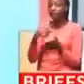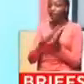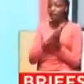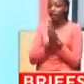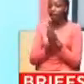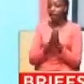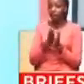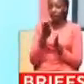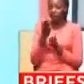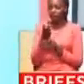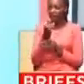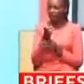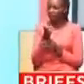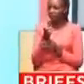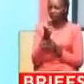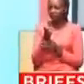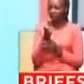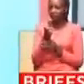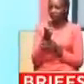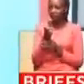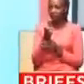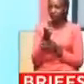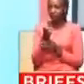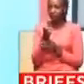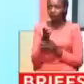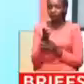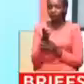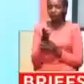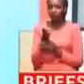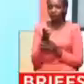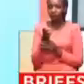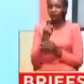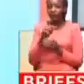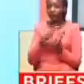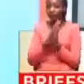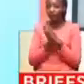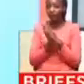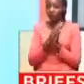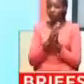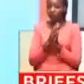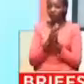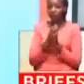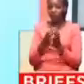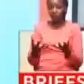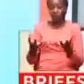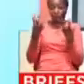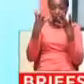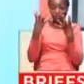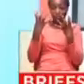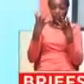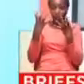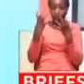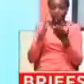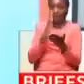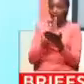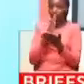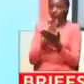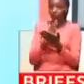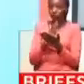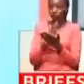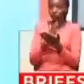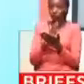these stories are let me just take it back a bit. She's saying these stories are scaring. Of course, another comment